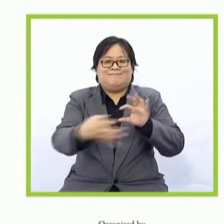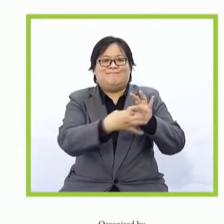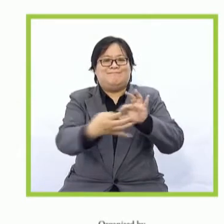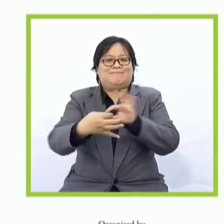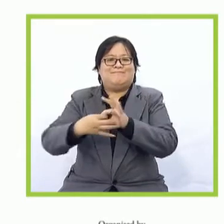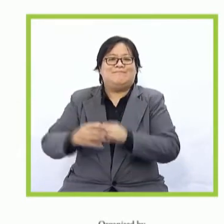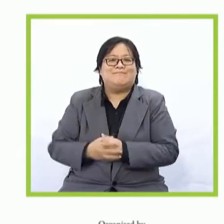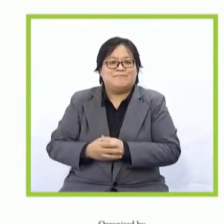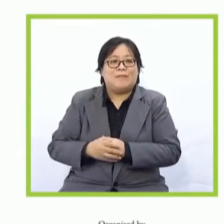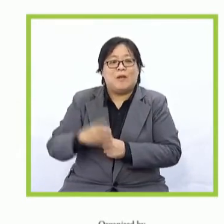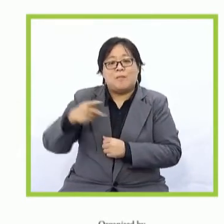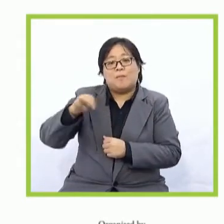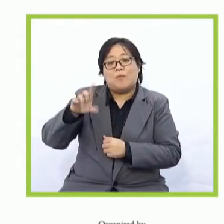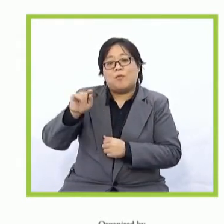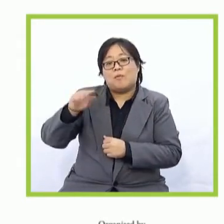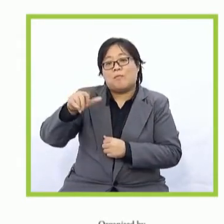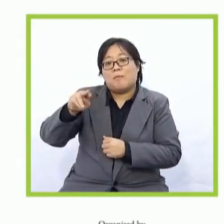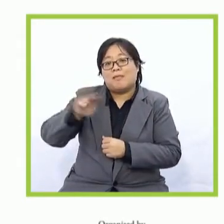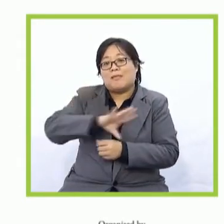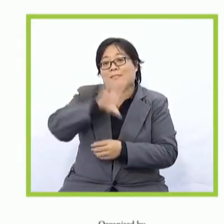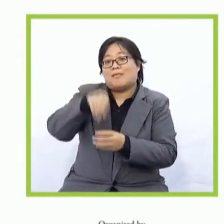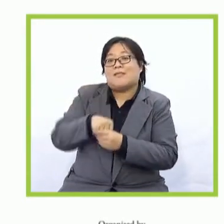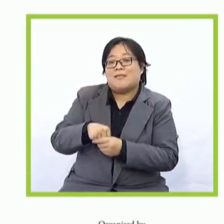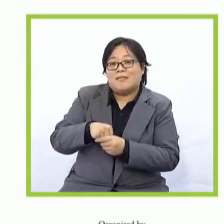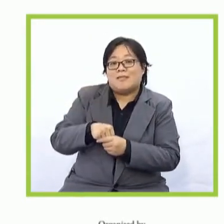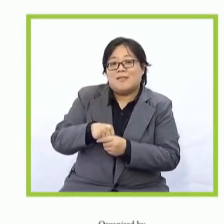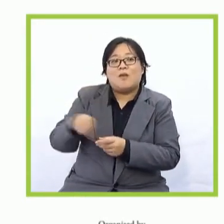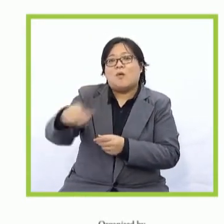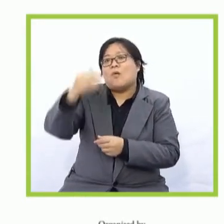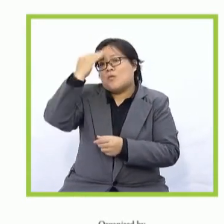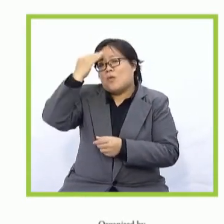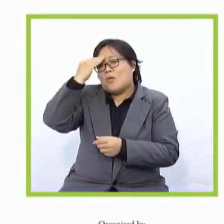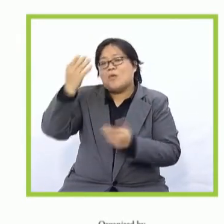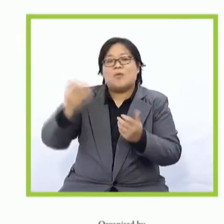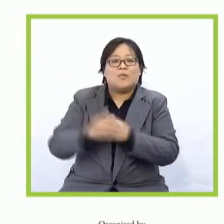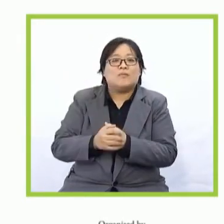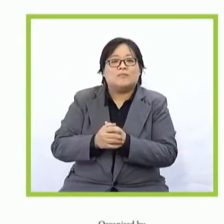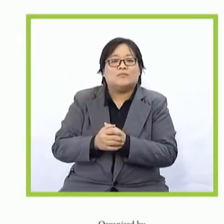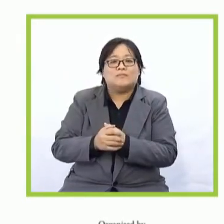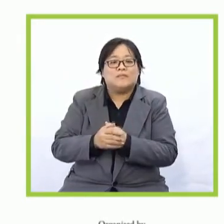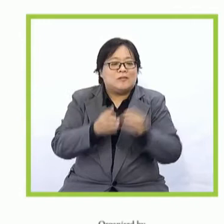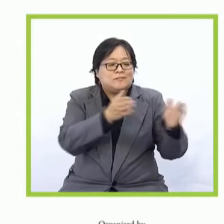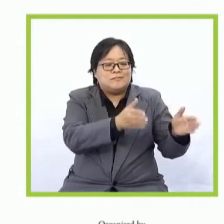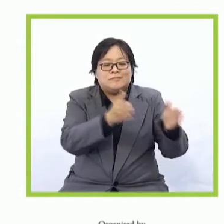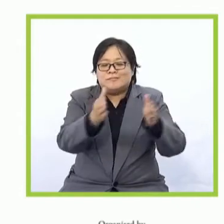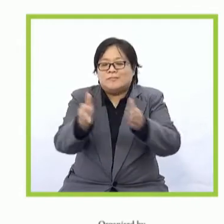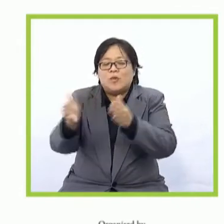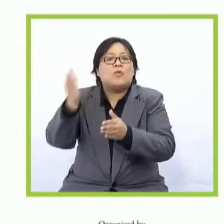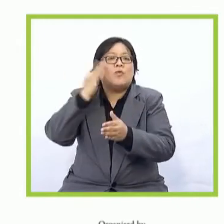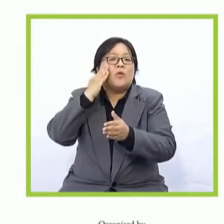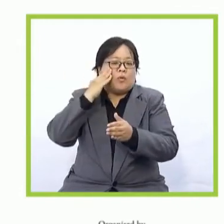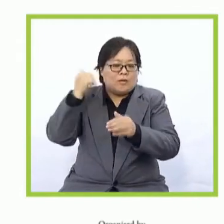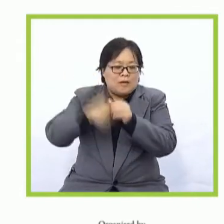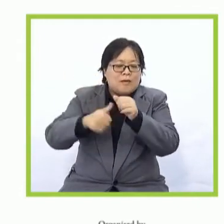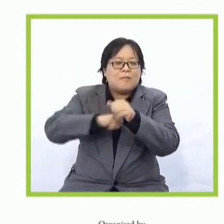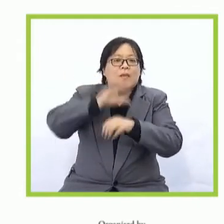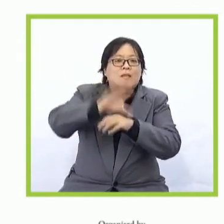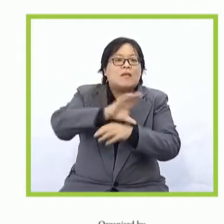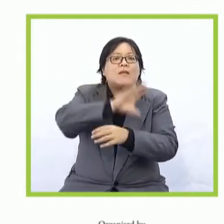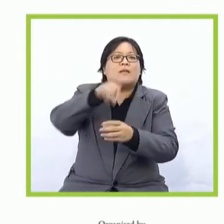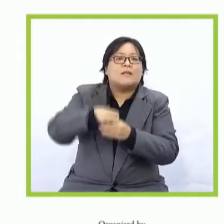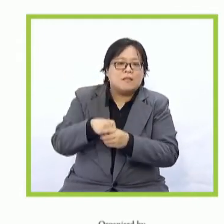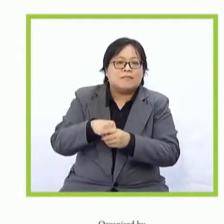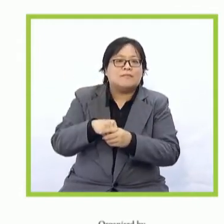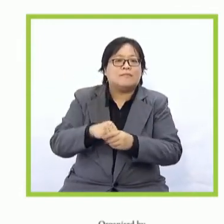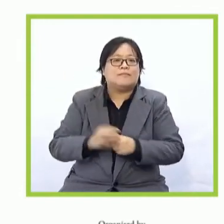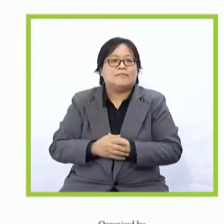postmen were involved because they knew where everyone was. They could plot out the routes. Every single church was involved in that